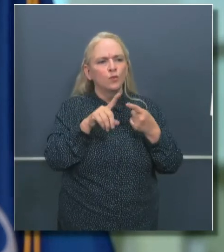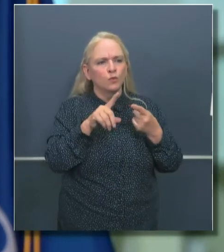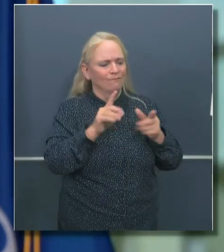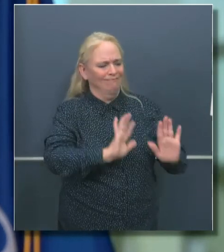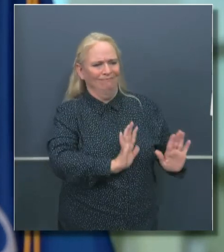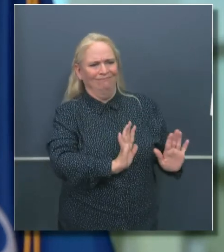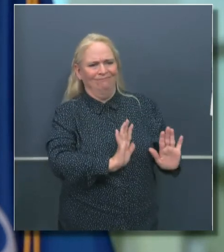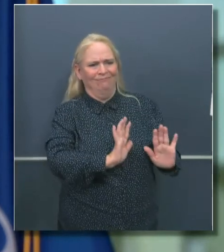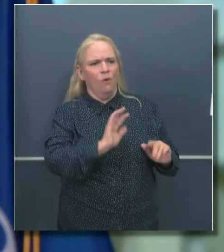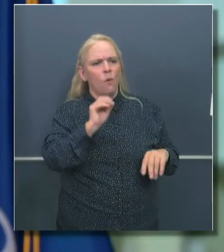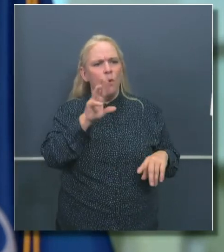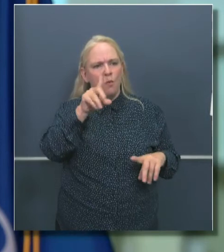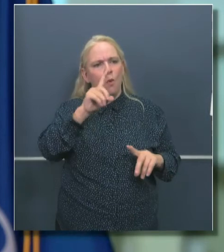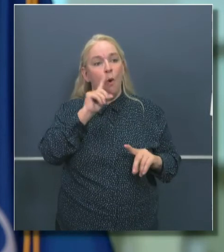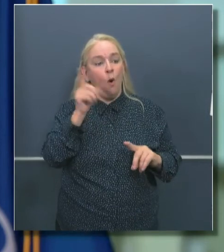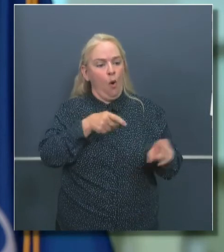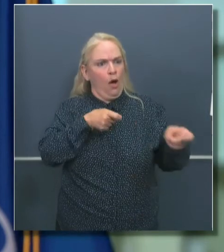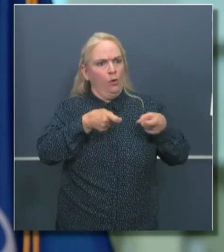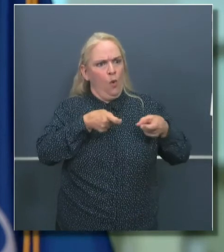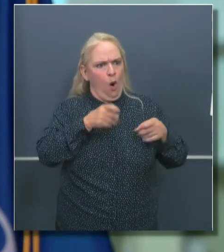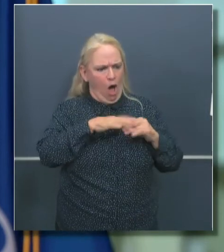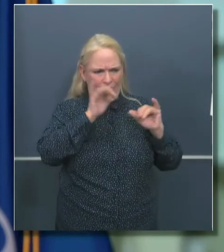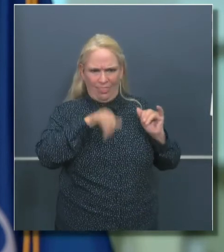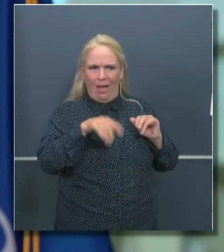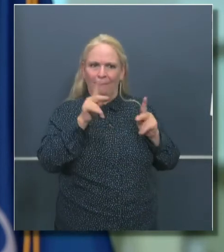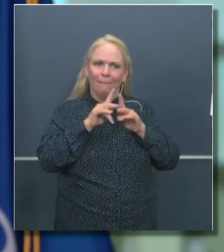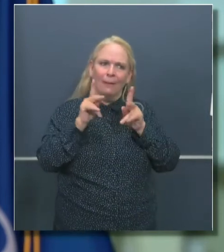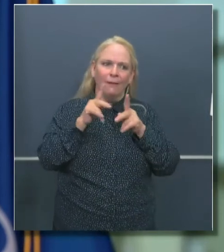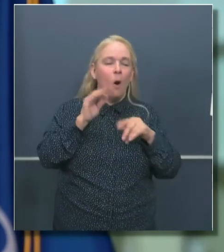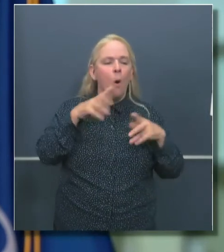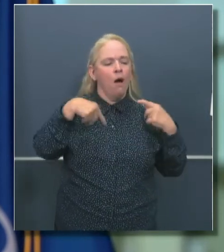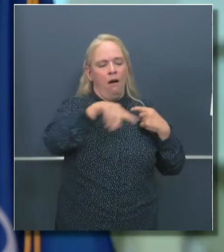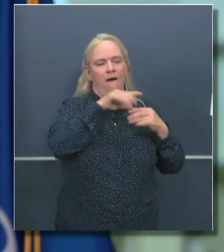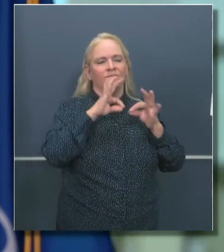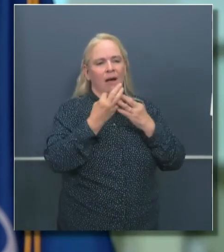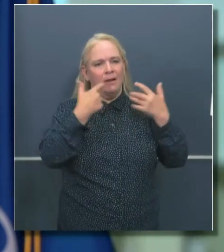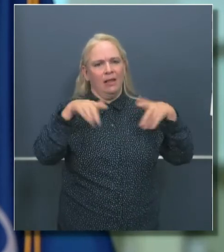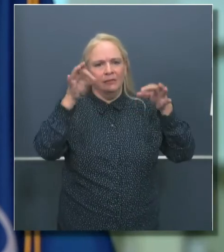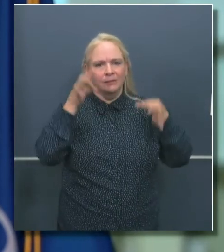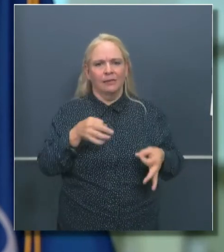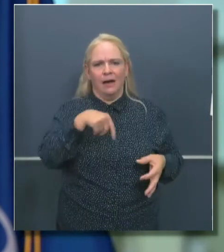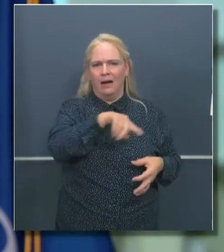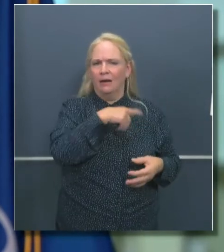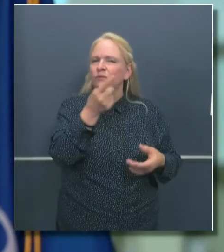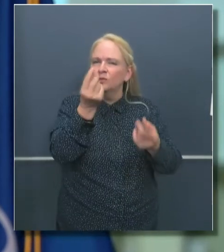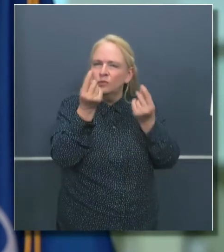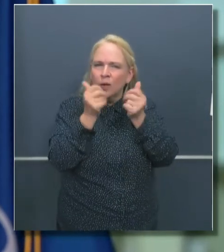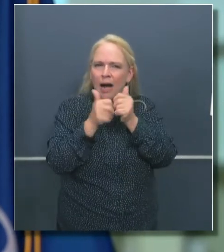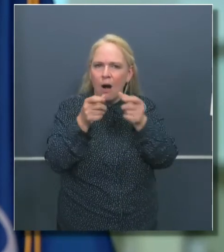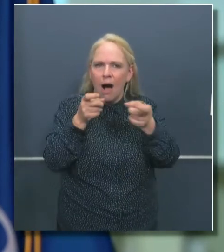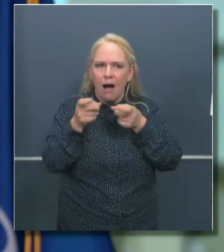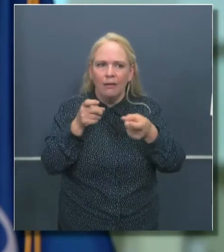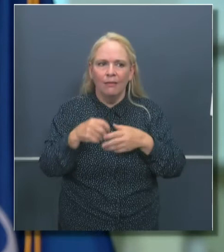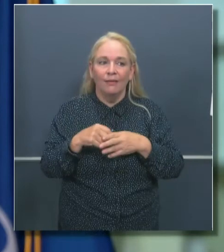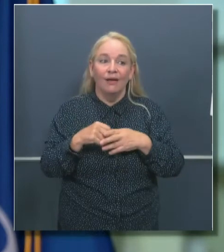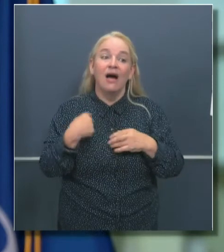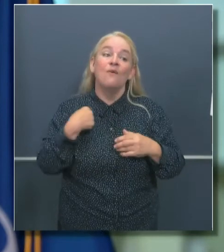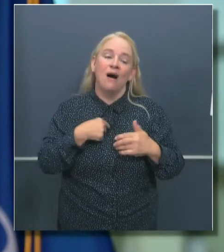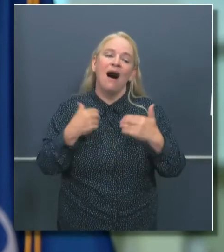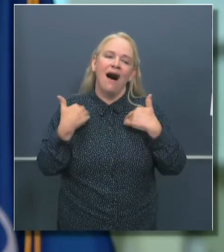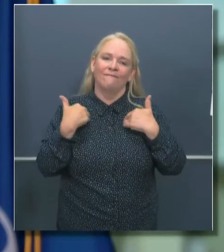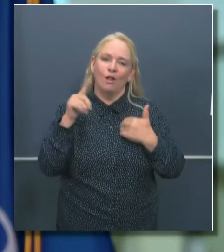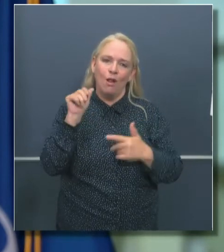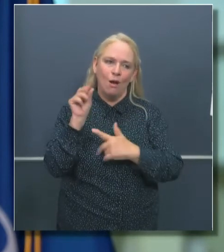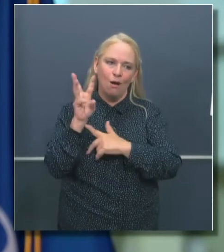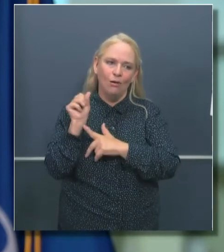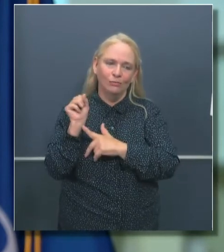that sort of just up to everybody to do on their own? Yeah, it's look, all of this, there are laws on the books that if we tried to